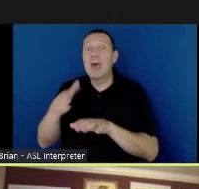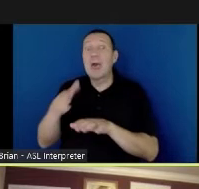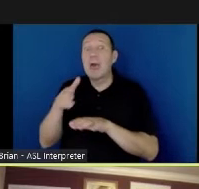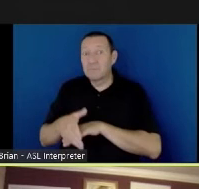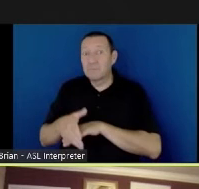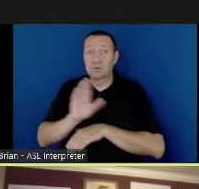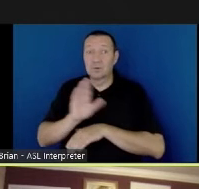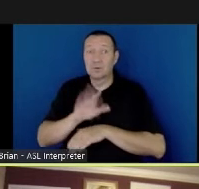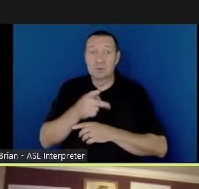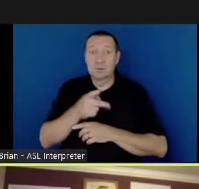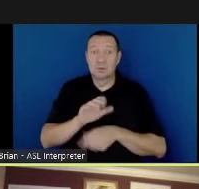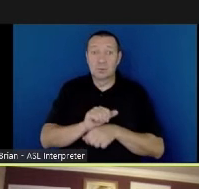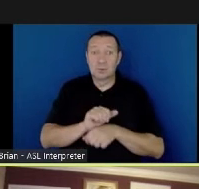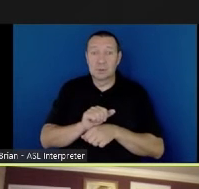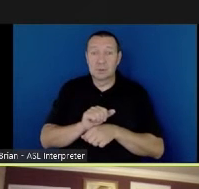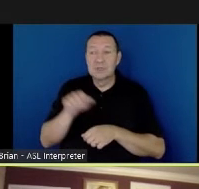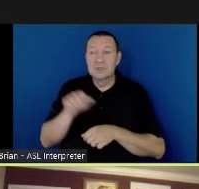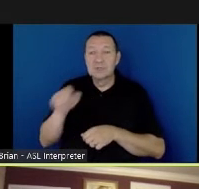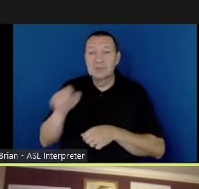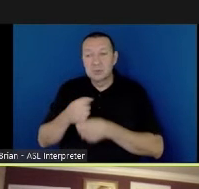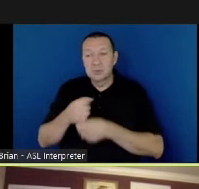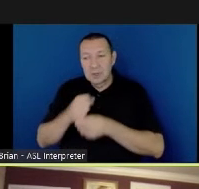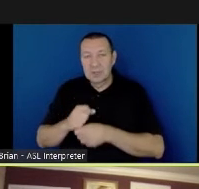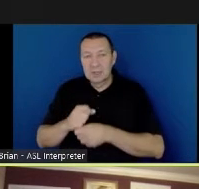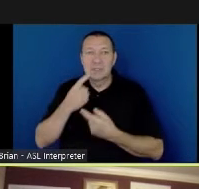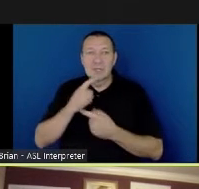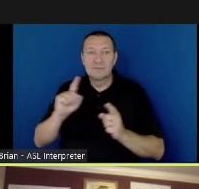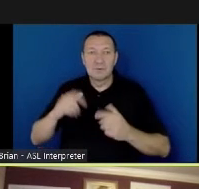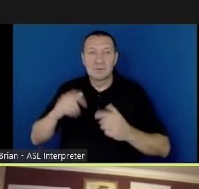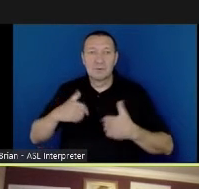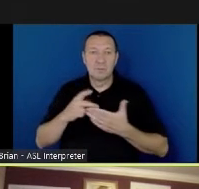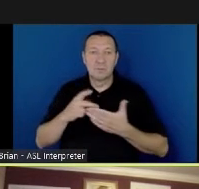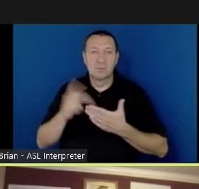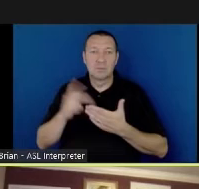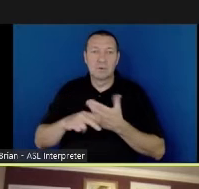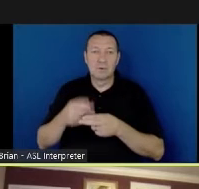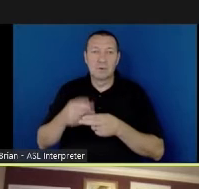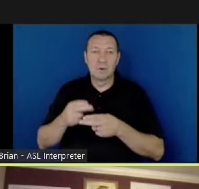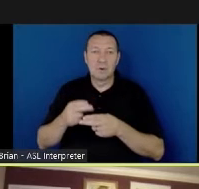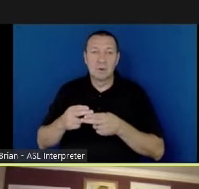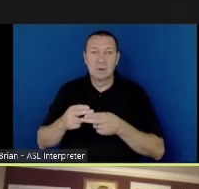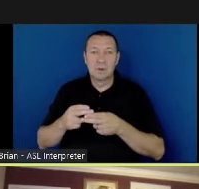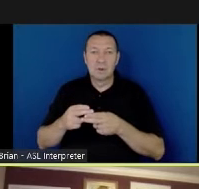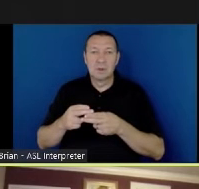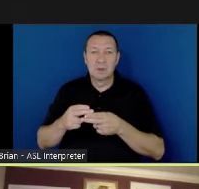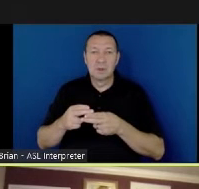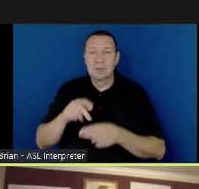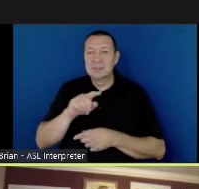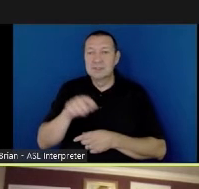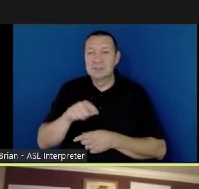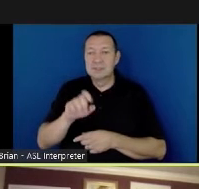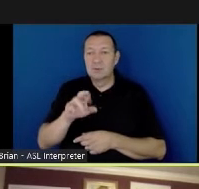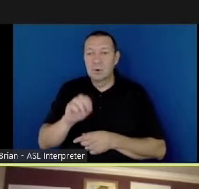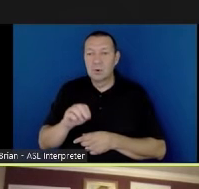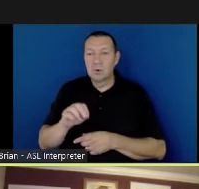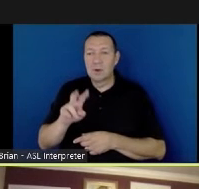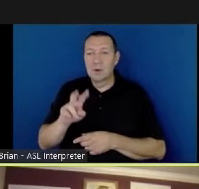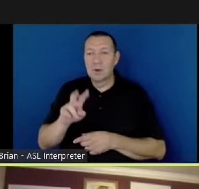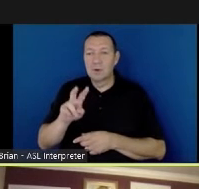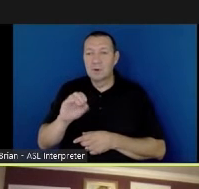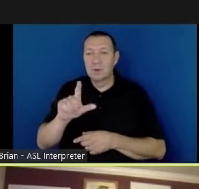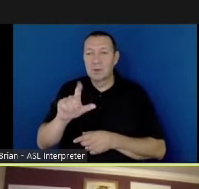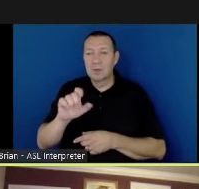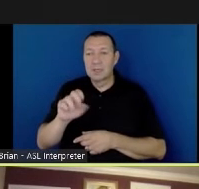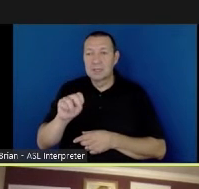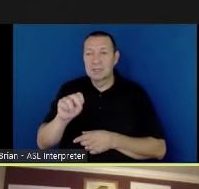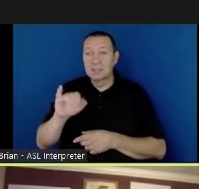Esti created this successful youth program originally called Zero Violencia, which still continues today